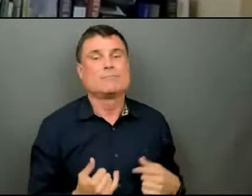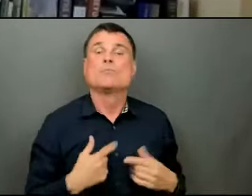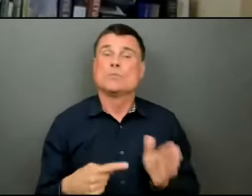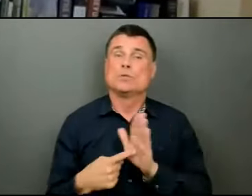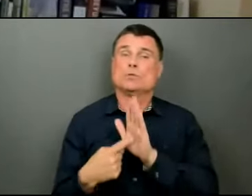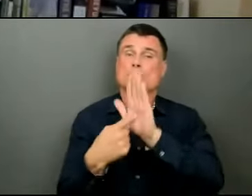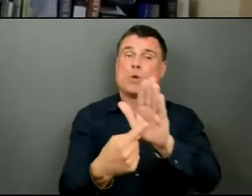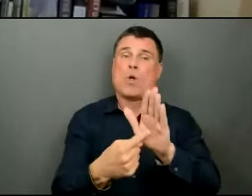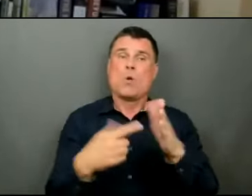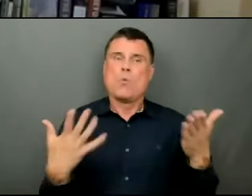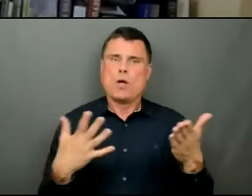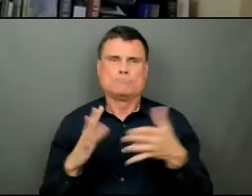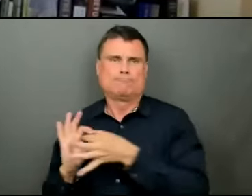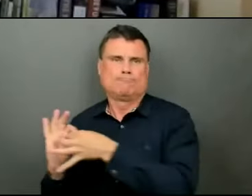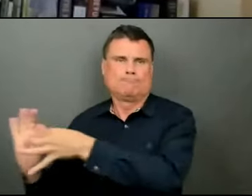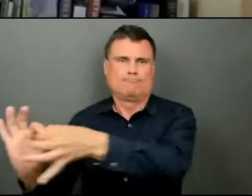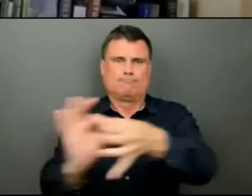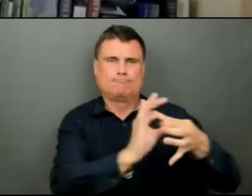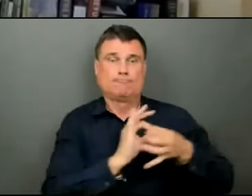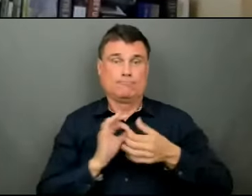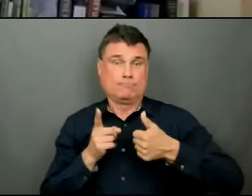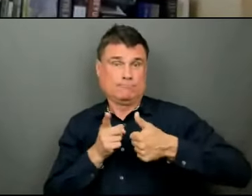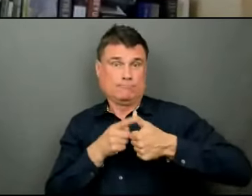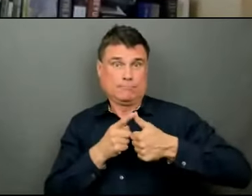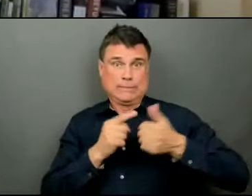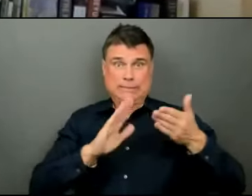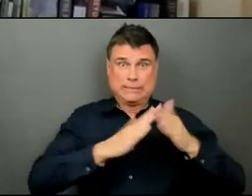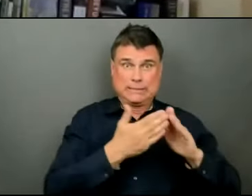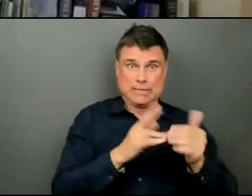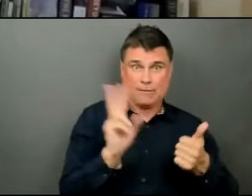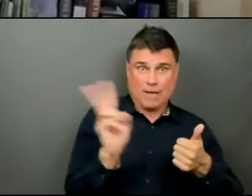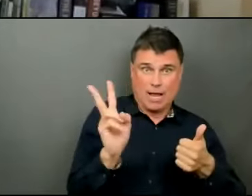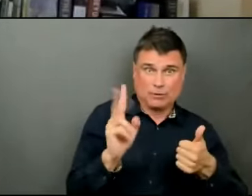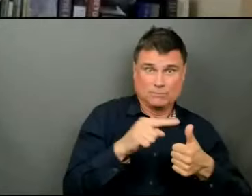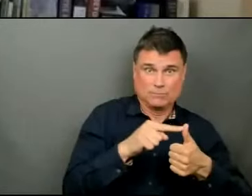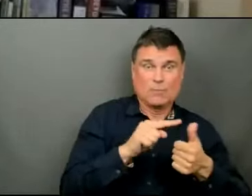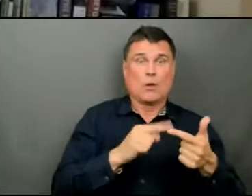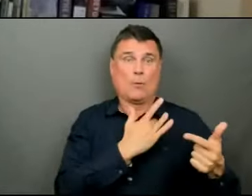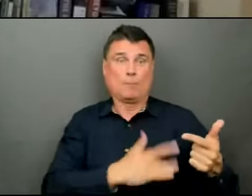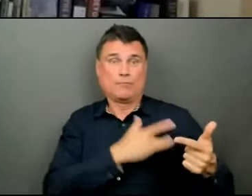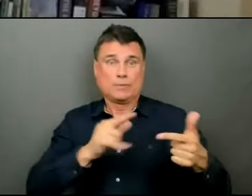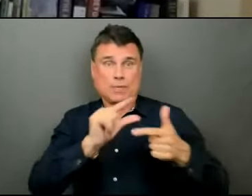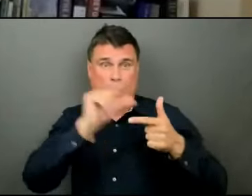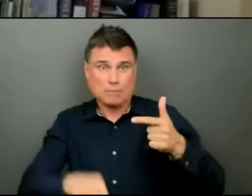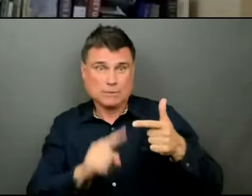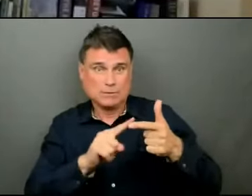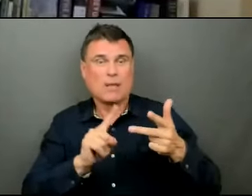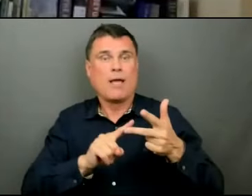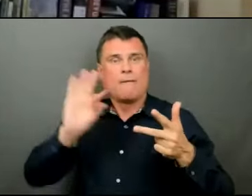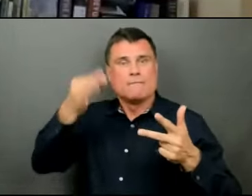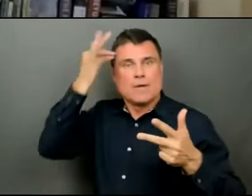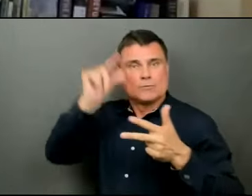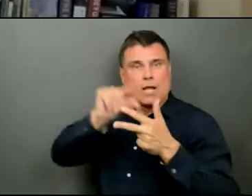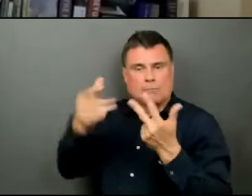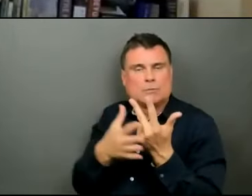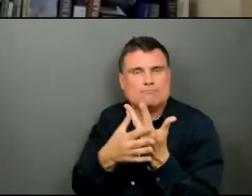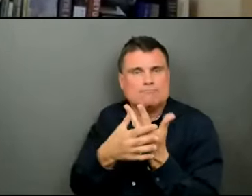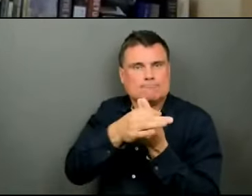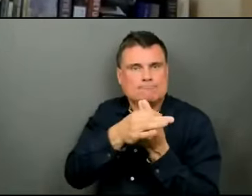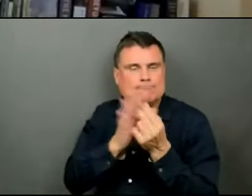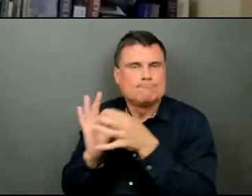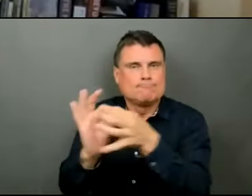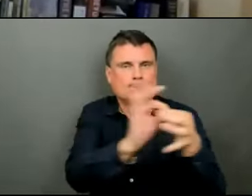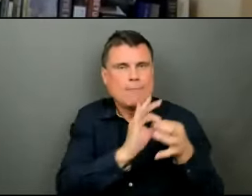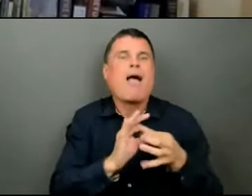come together to deliver for Canadians. And not only does this help us with infrastructure, but sets us up for climate